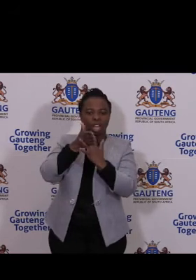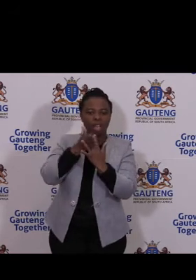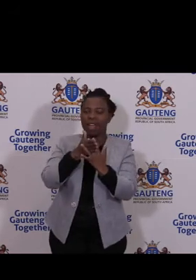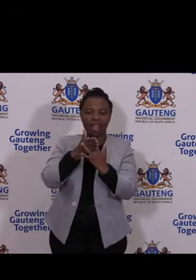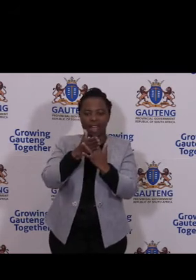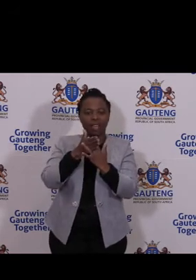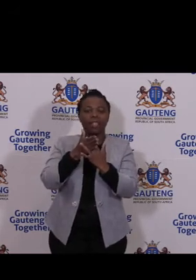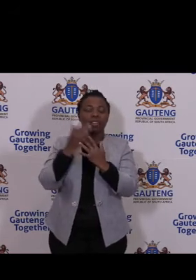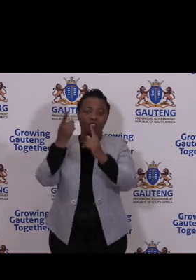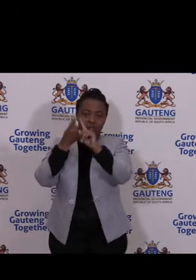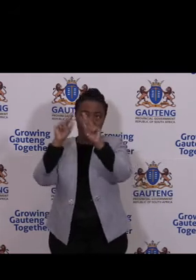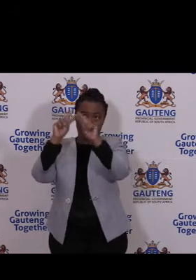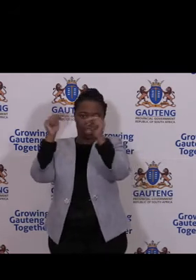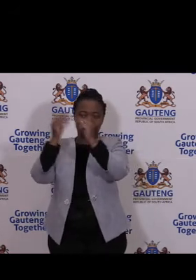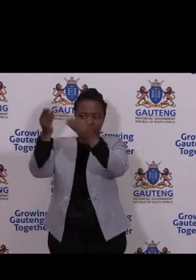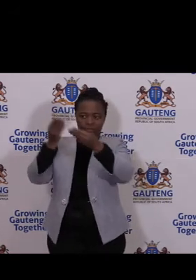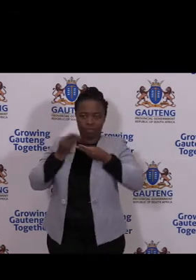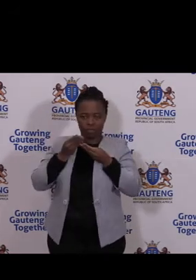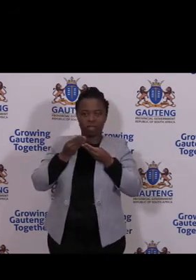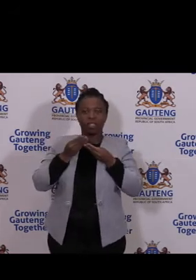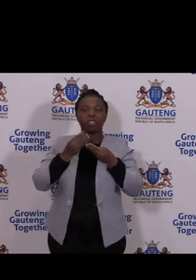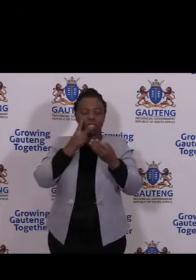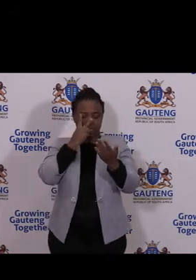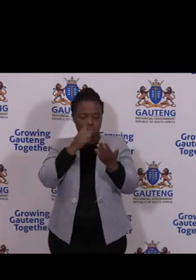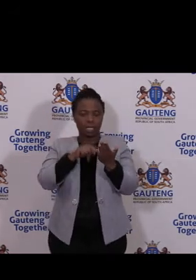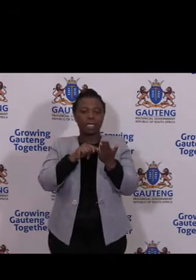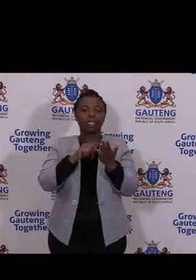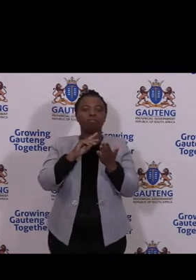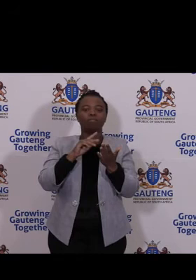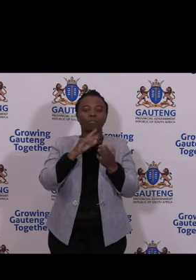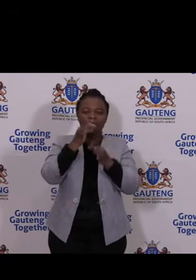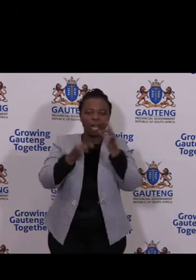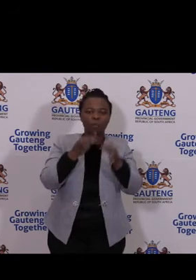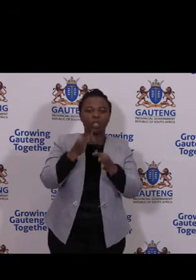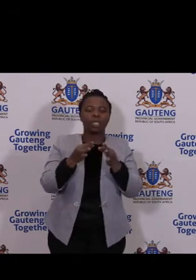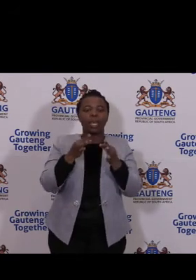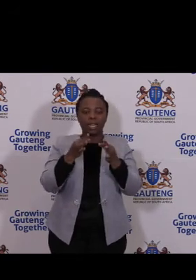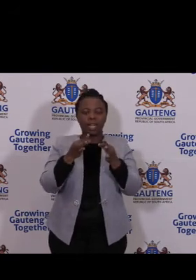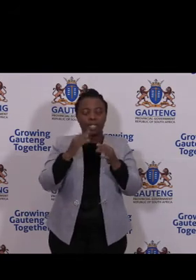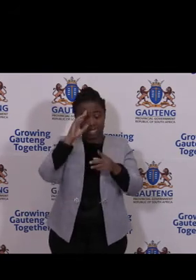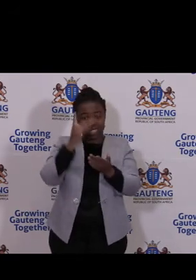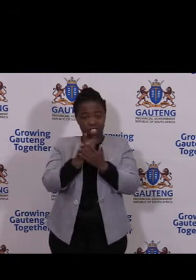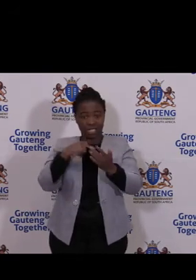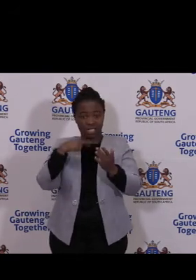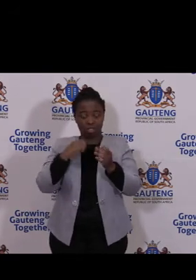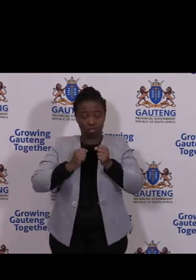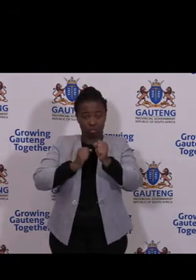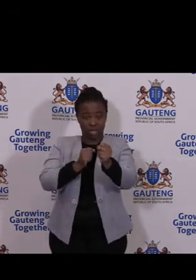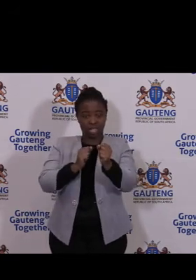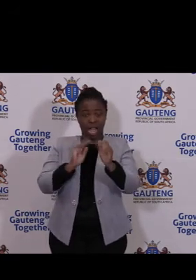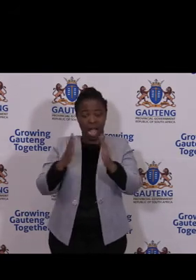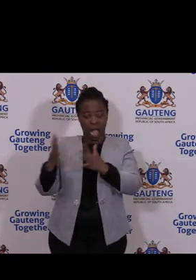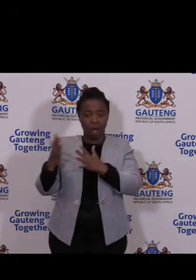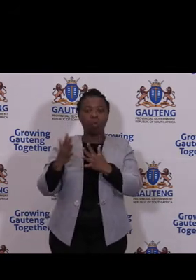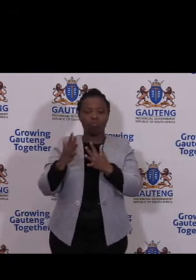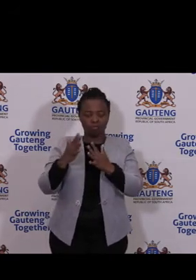mind on how we interpret and how we're going to influence and change our decision and strategies going forward.